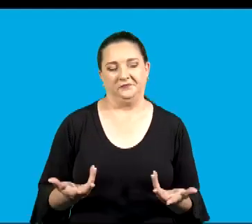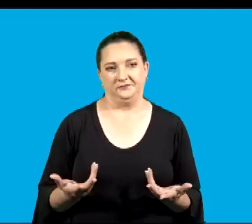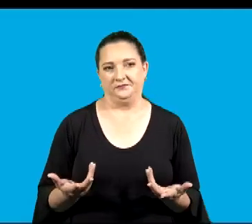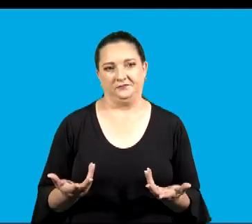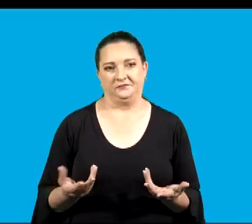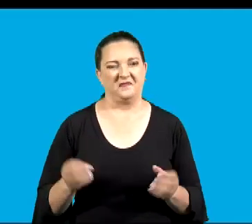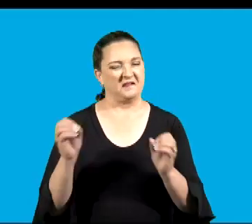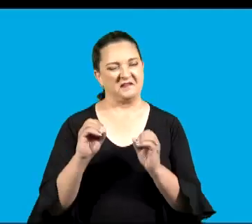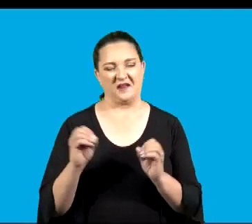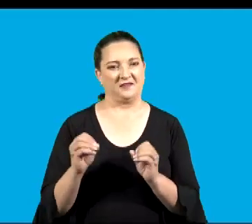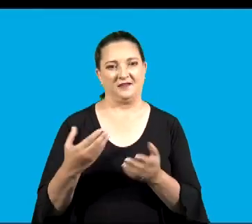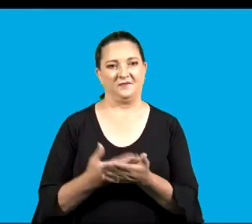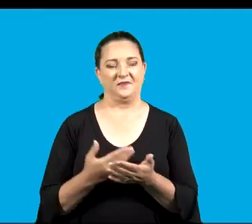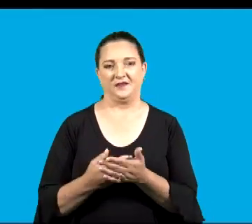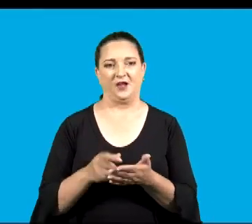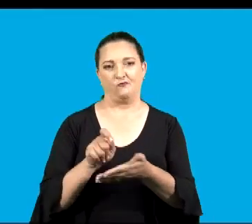anything to record there.